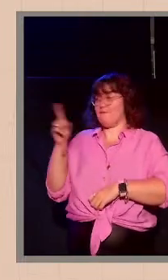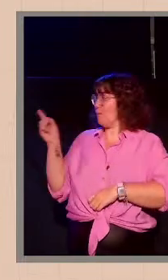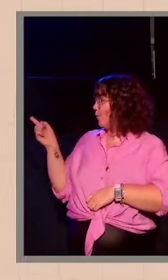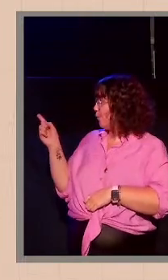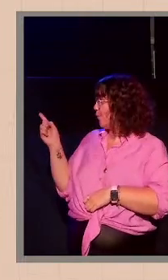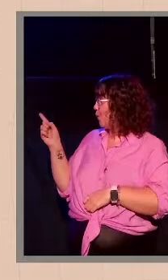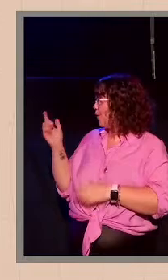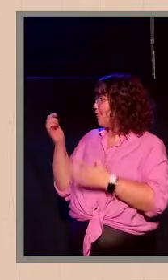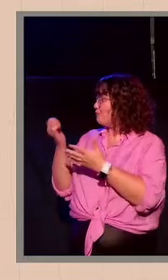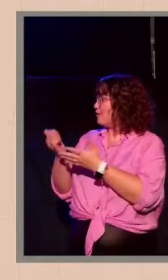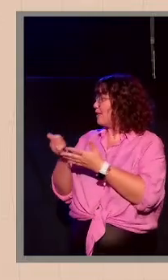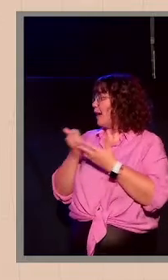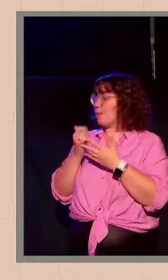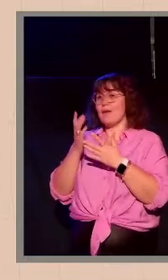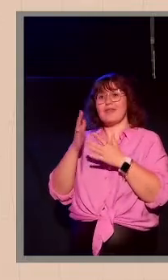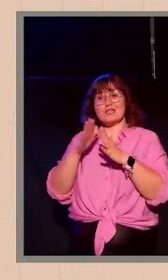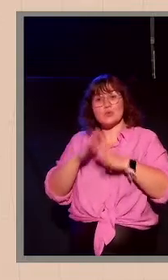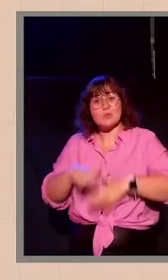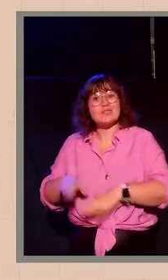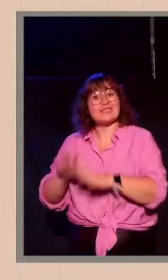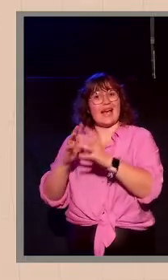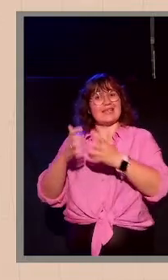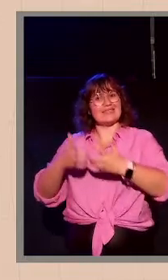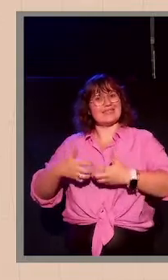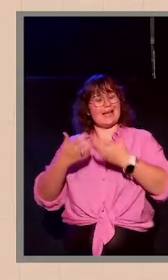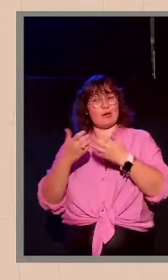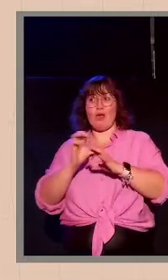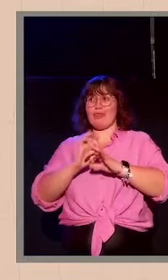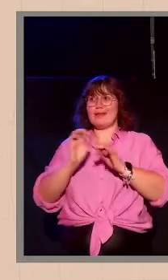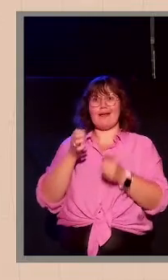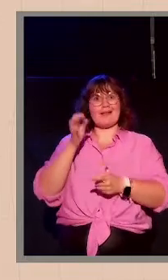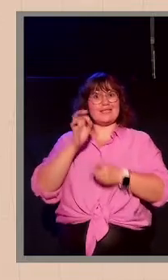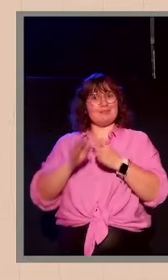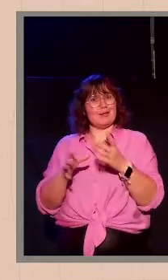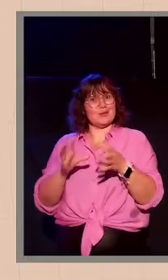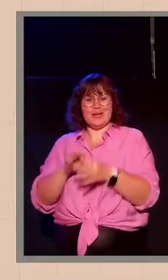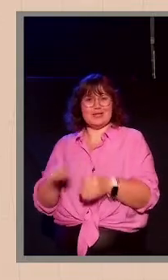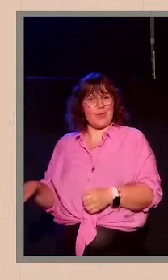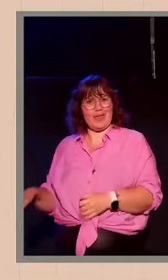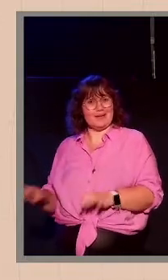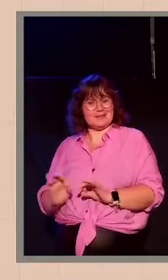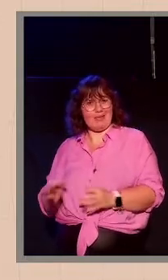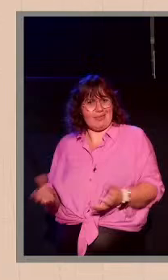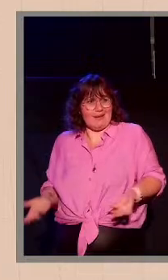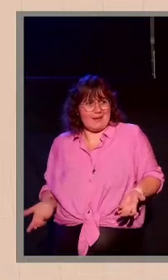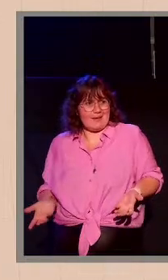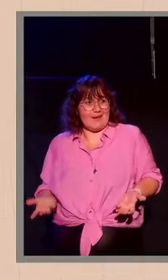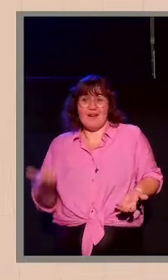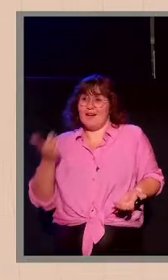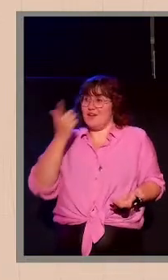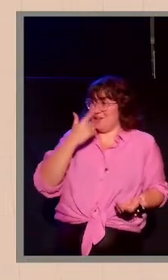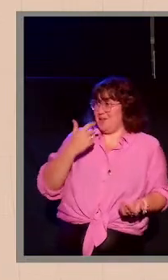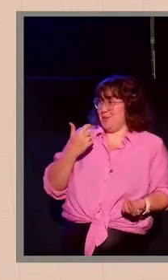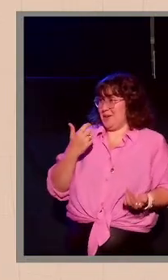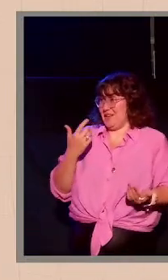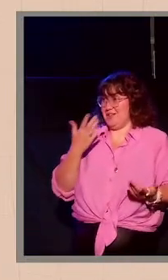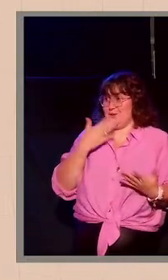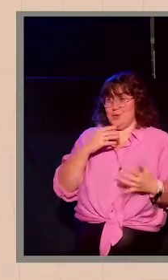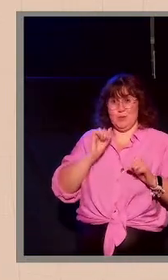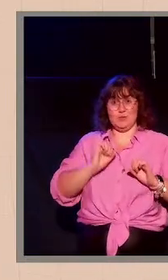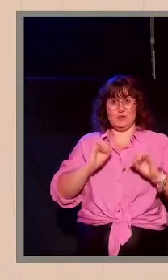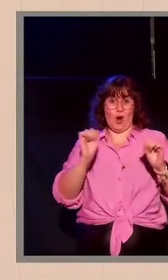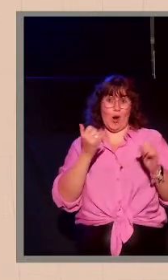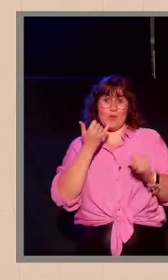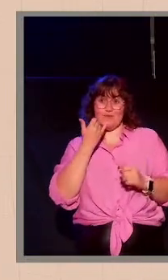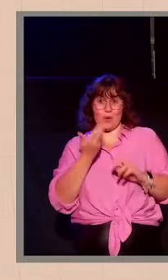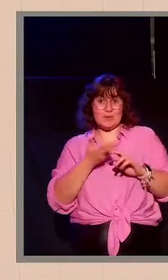this is all standard technology. There's nothing special about this in any way at all. You can use your old mobile